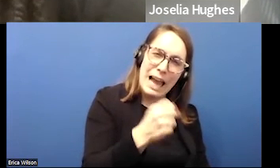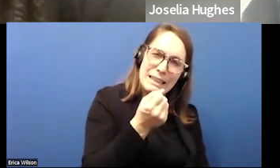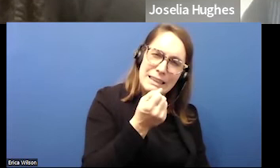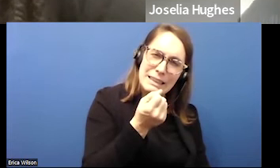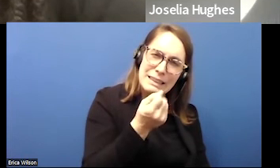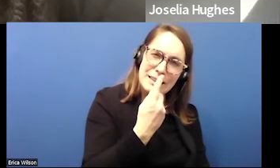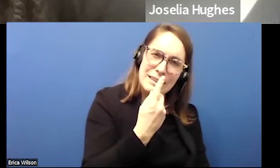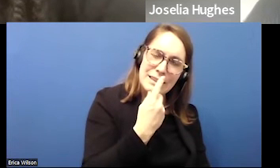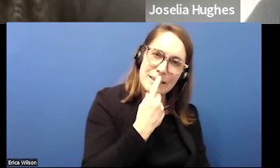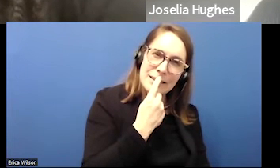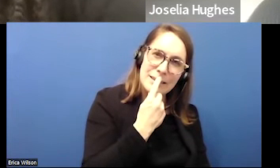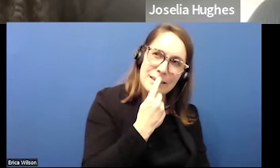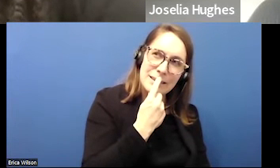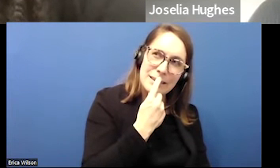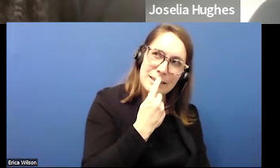yes.